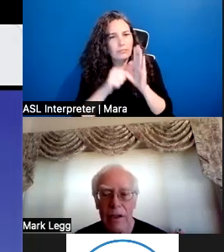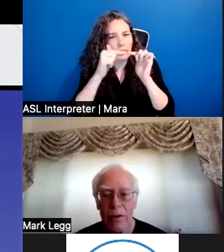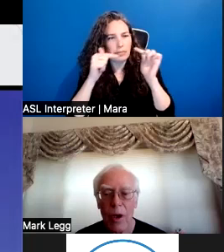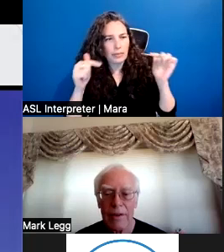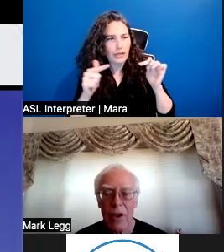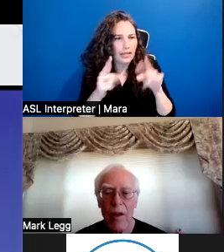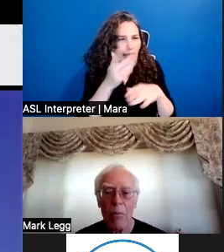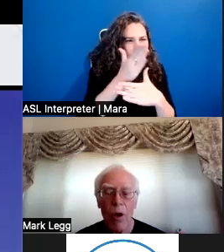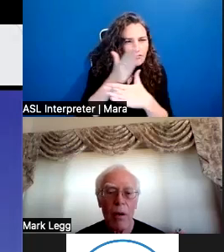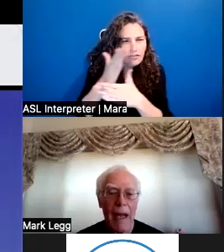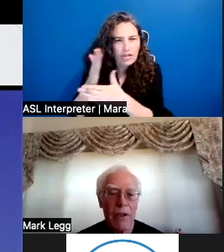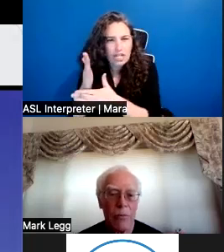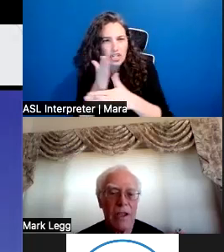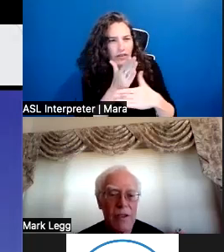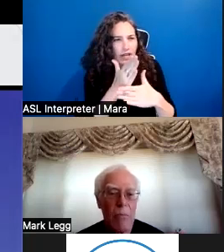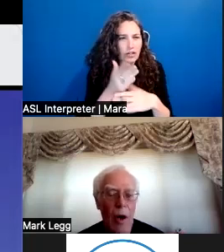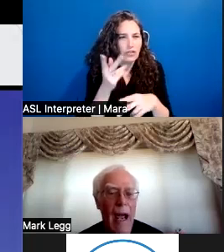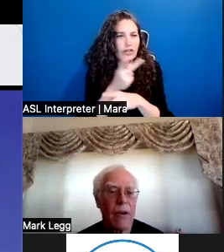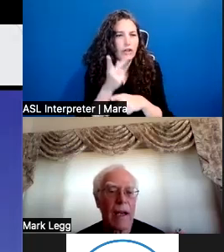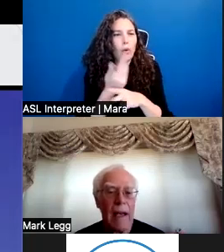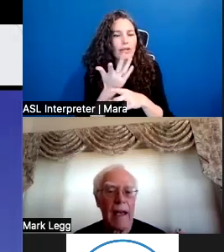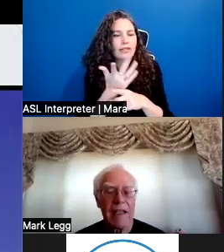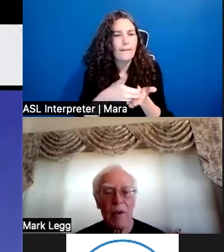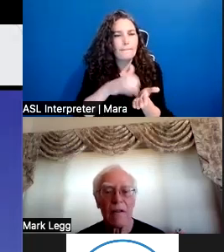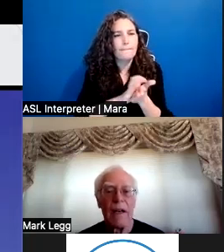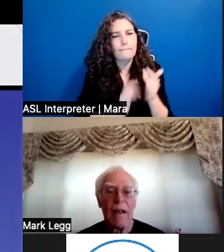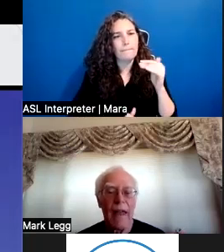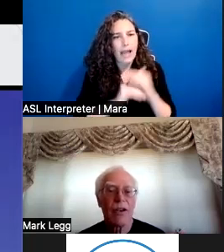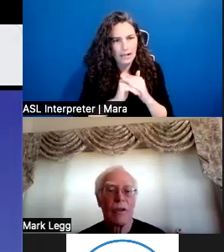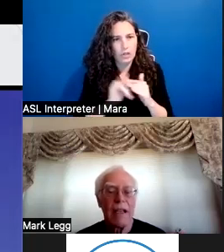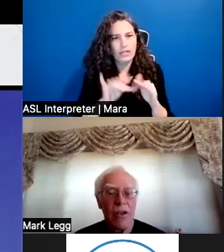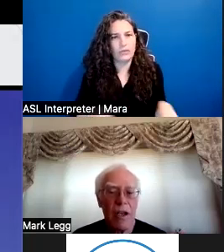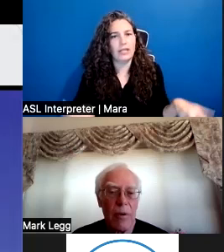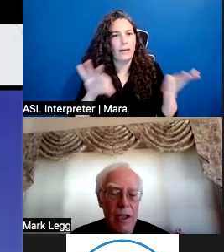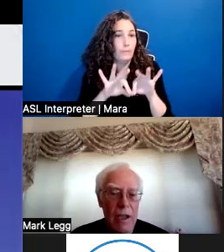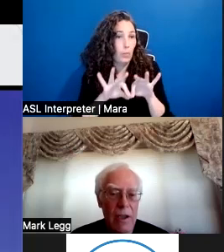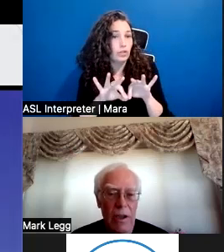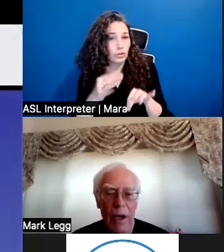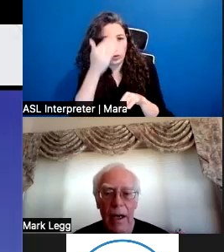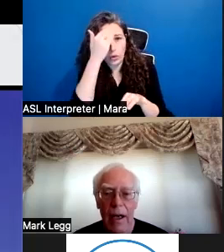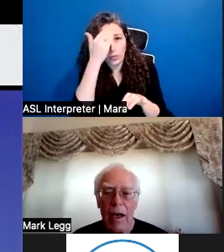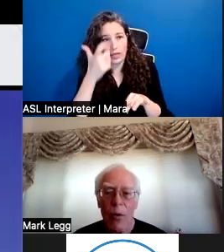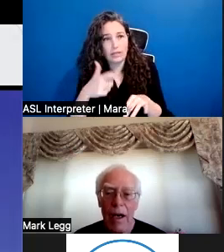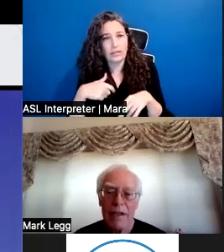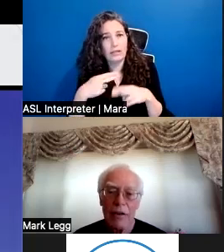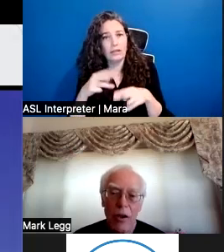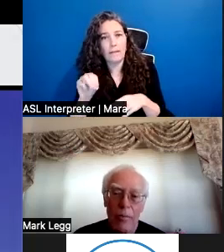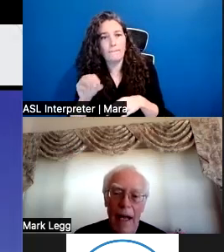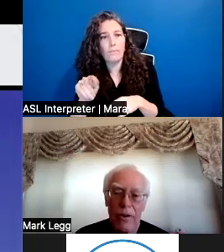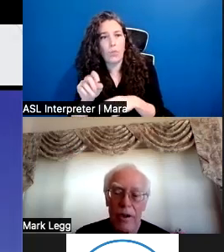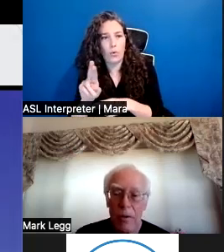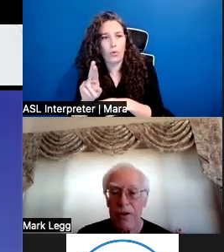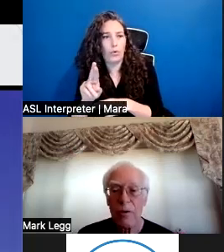like to use what's called the moment magnitude, which gives a more accurate estimate of the actual energy release in the earthquake. Whereas the